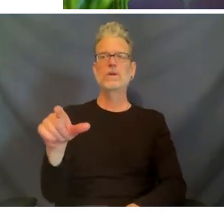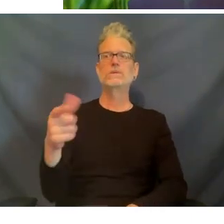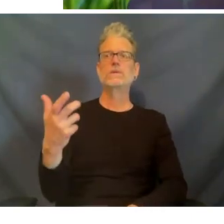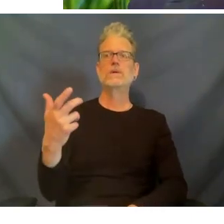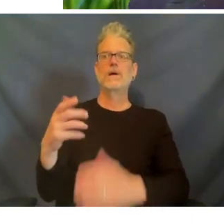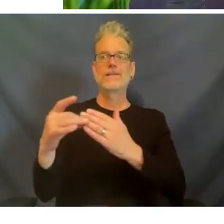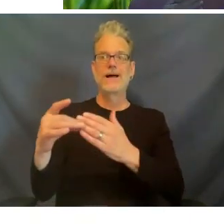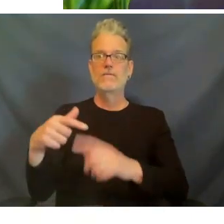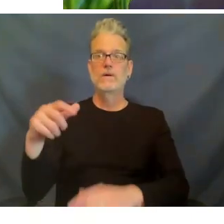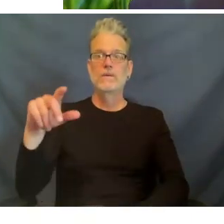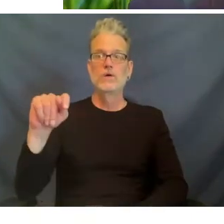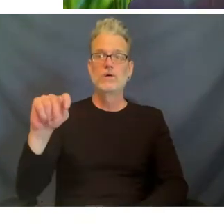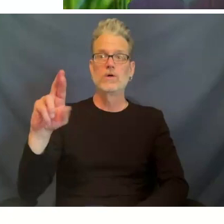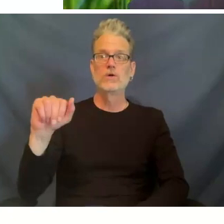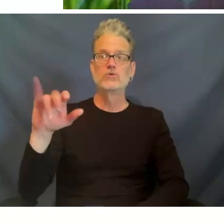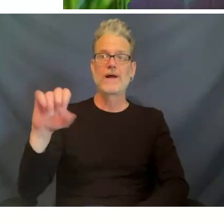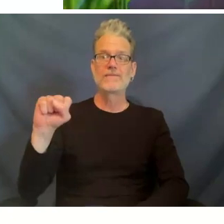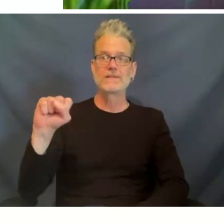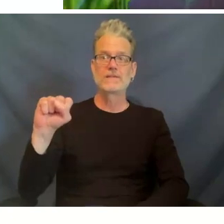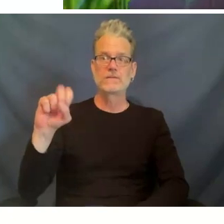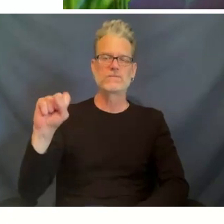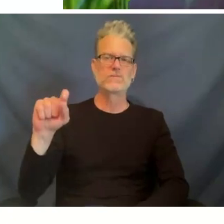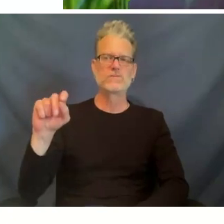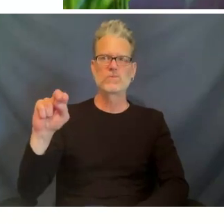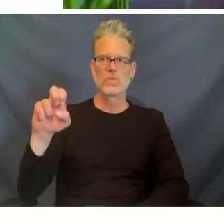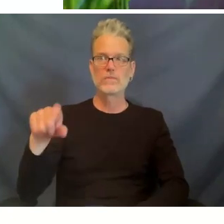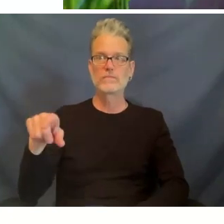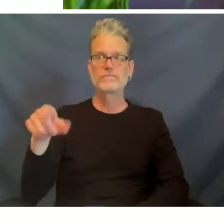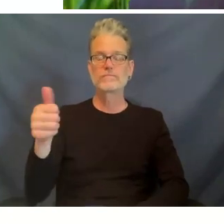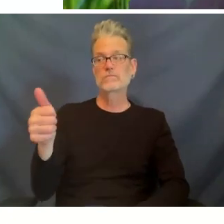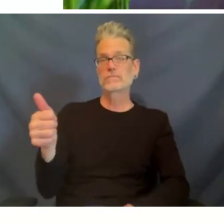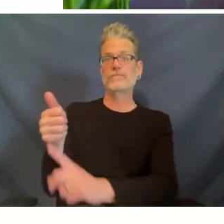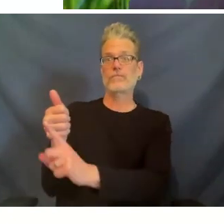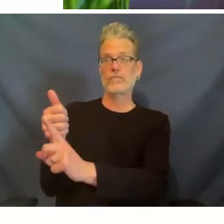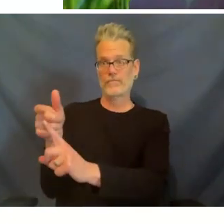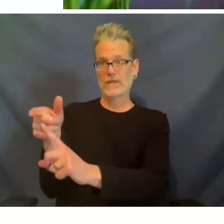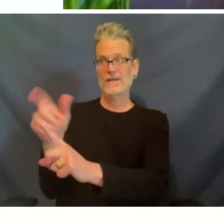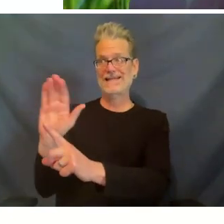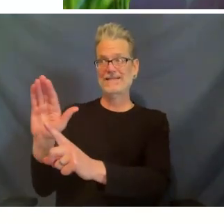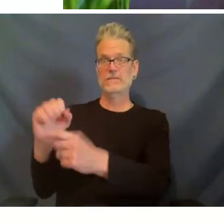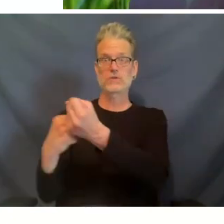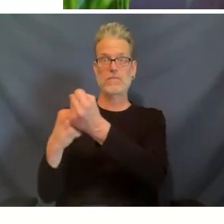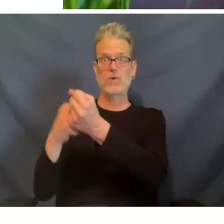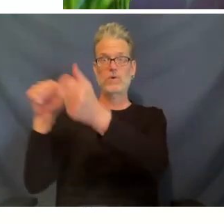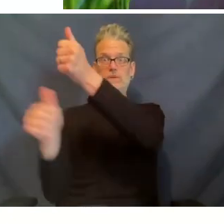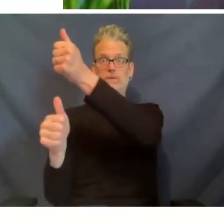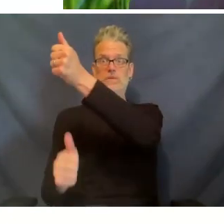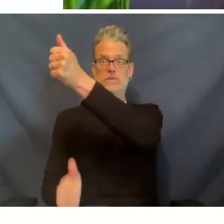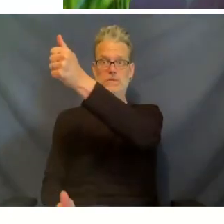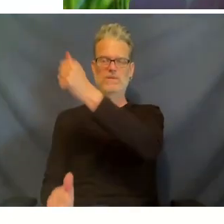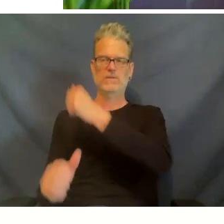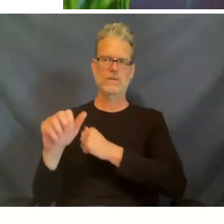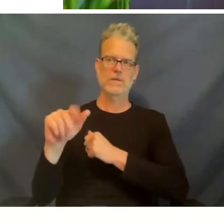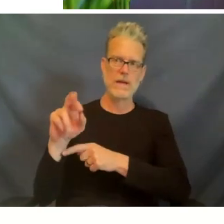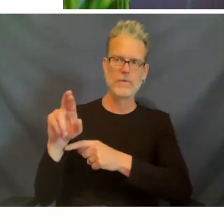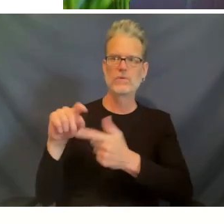by Travis, excuse me, it's led out by Travis Stone. And he is supported by Amber Carrillo and